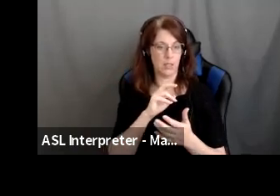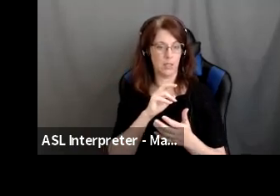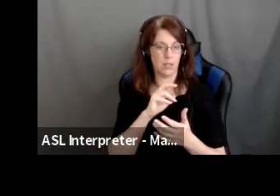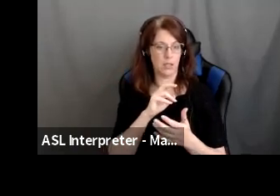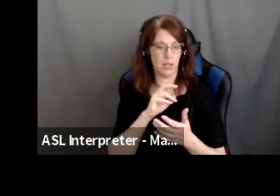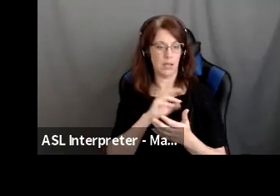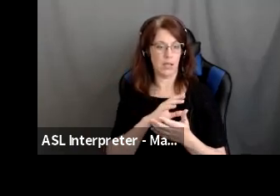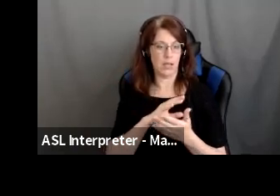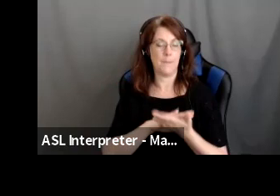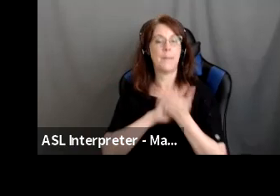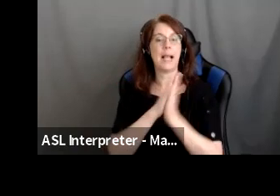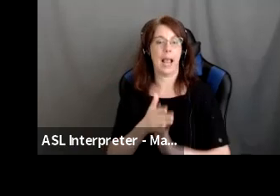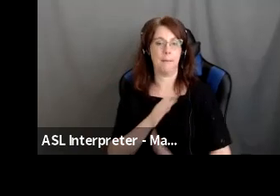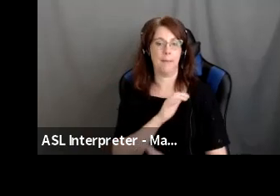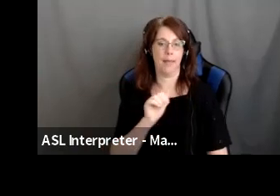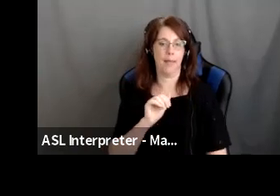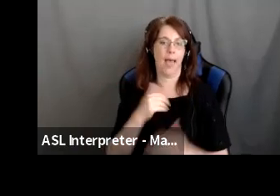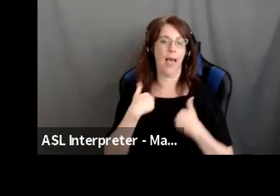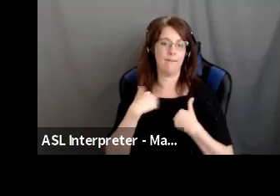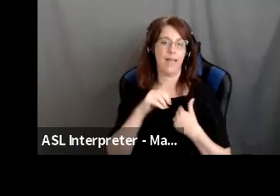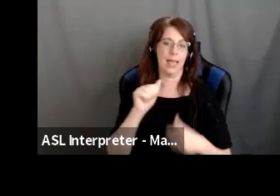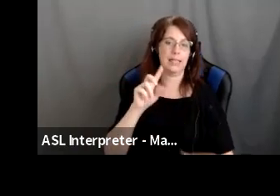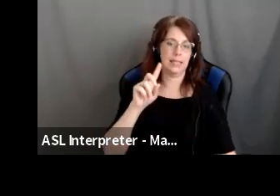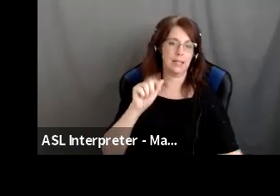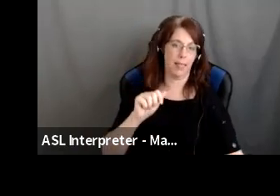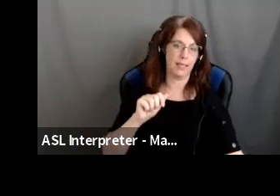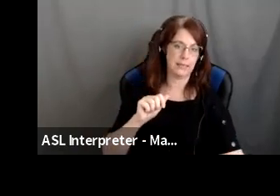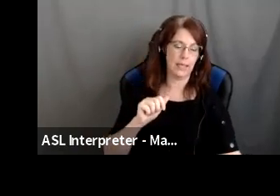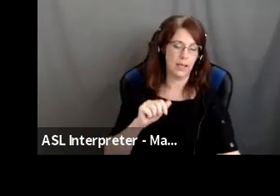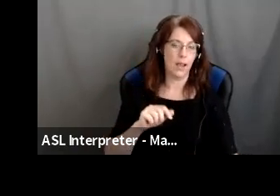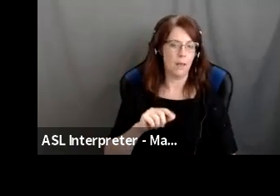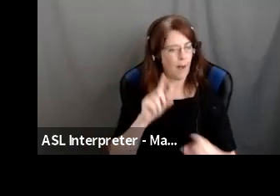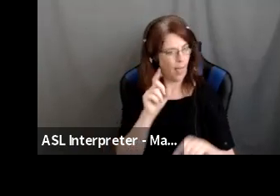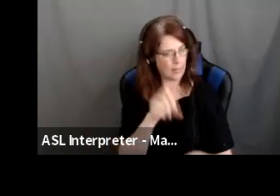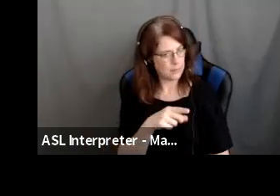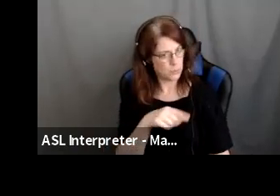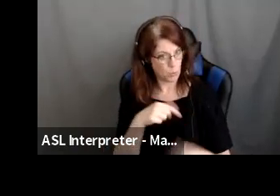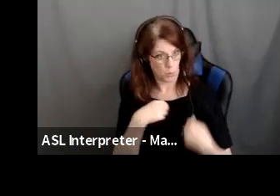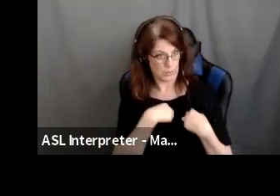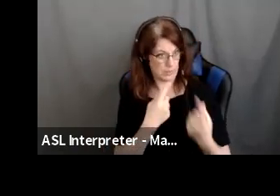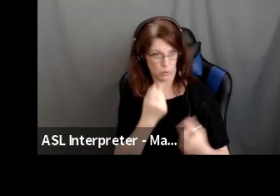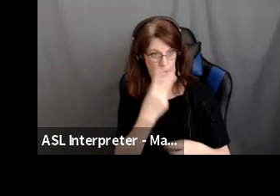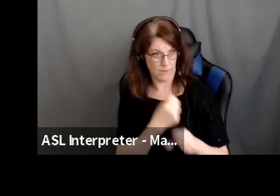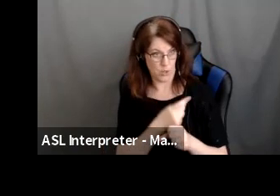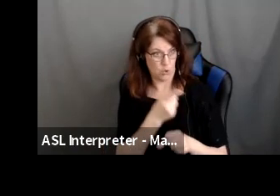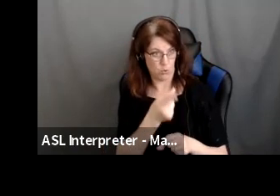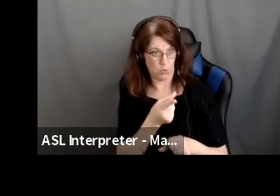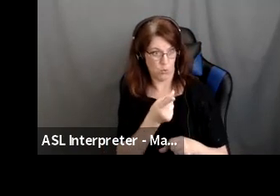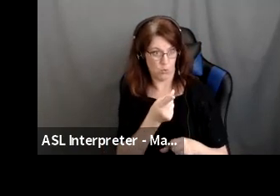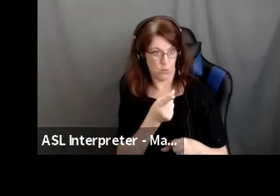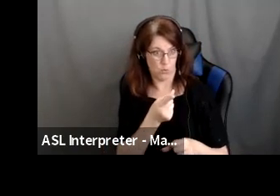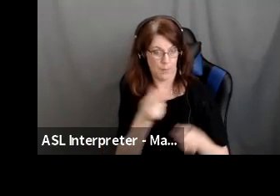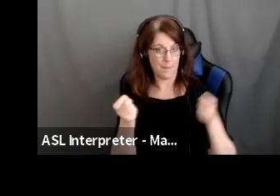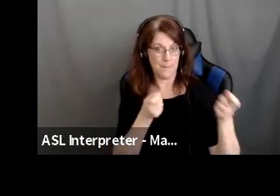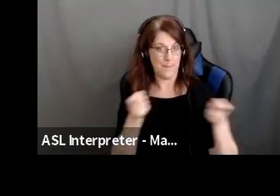acquired a disability, but also I asked him in that time, so for the past 12 years you've just been managing